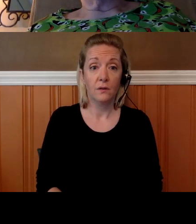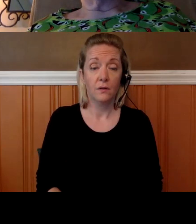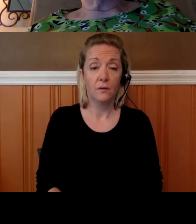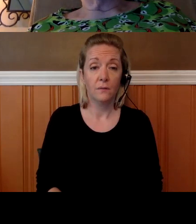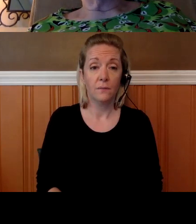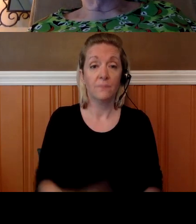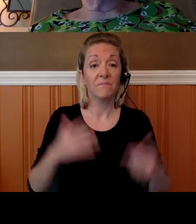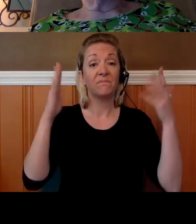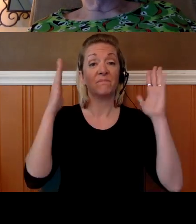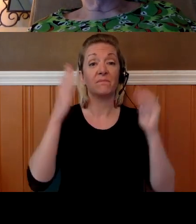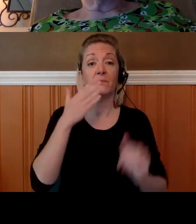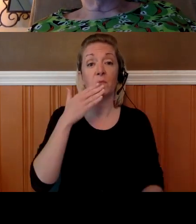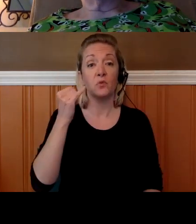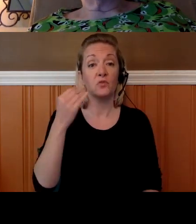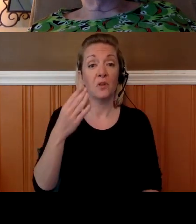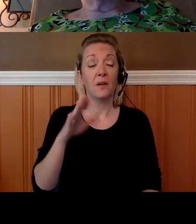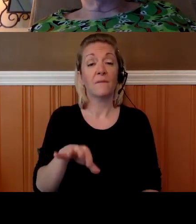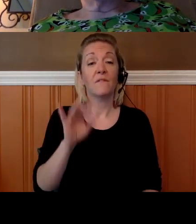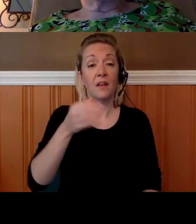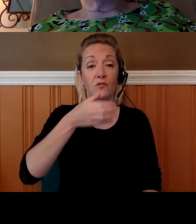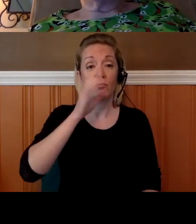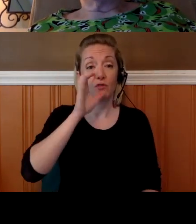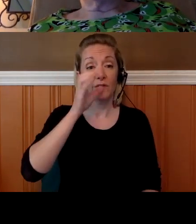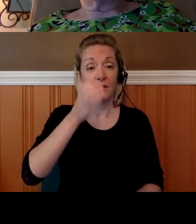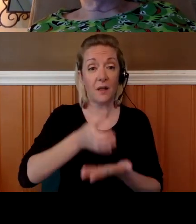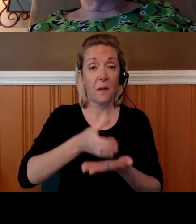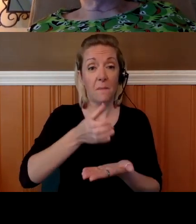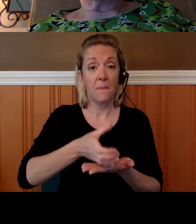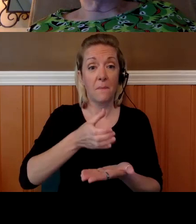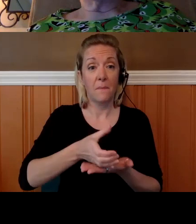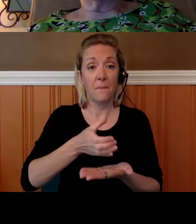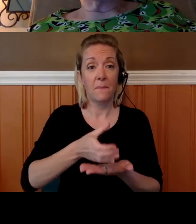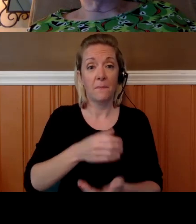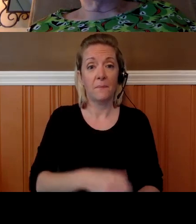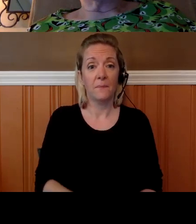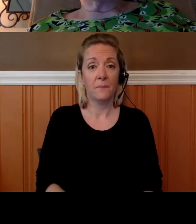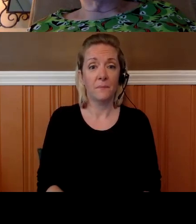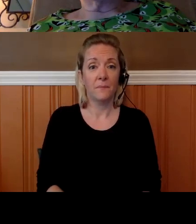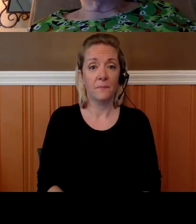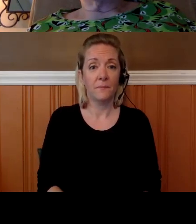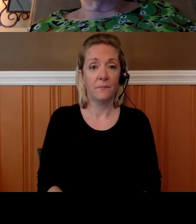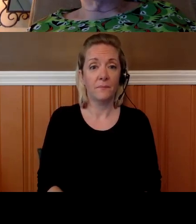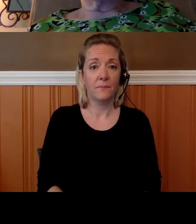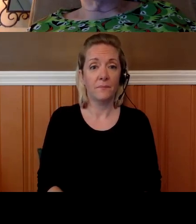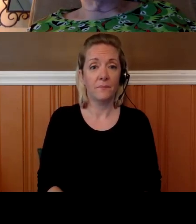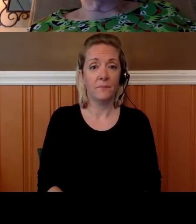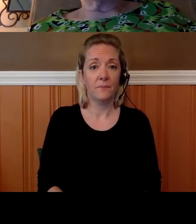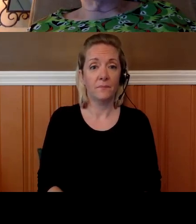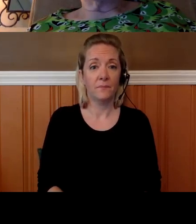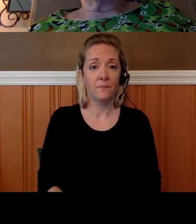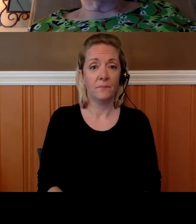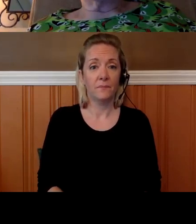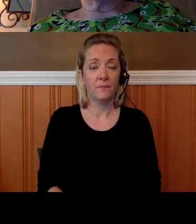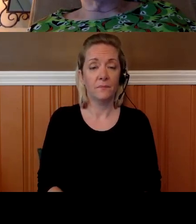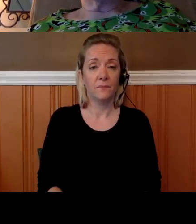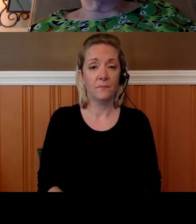Good job, Folly. You found the drink. Here you go. Drink.